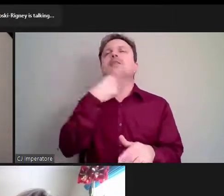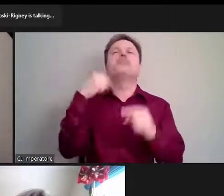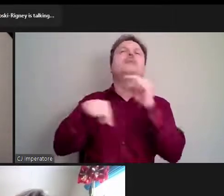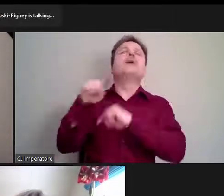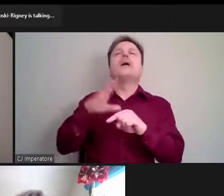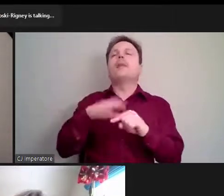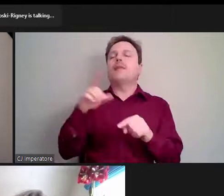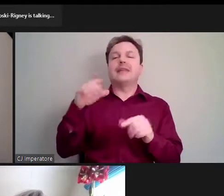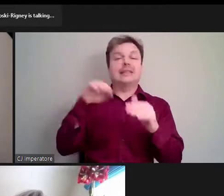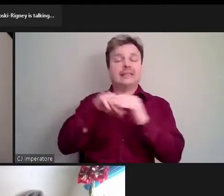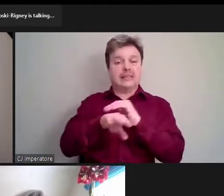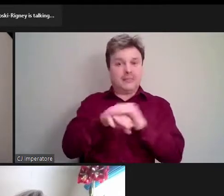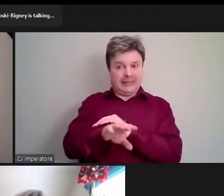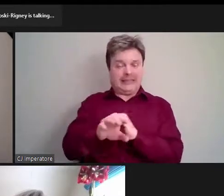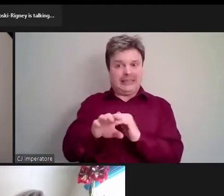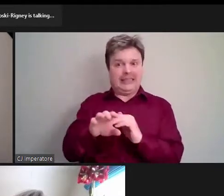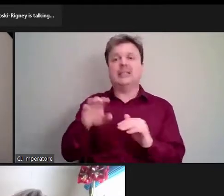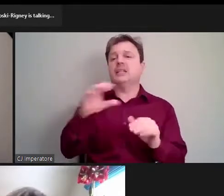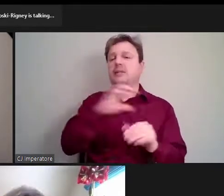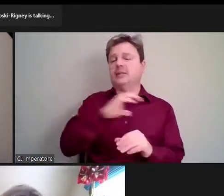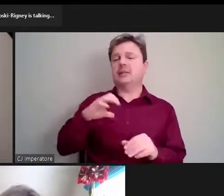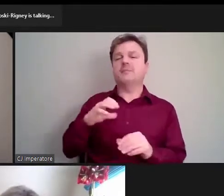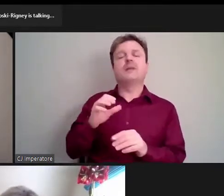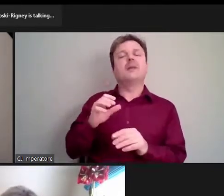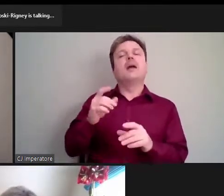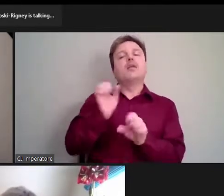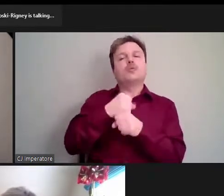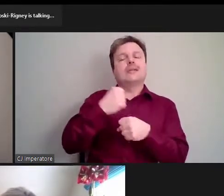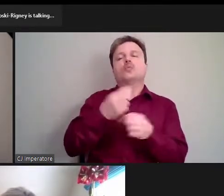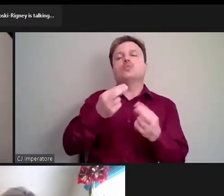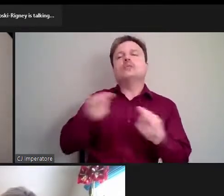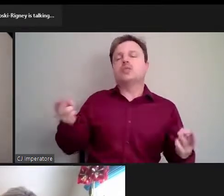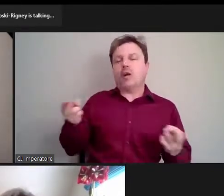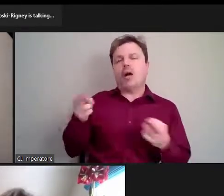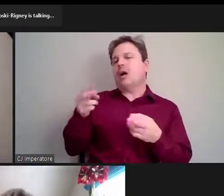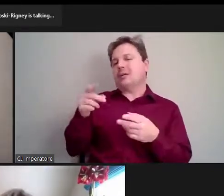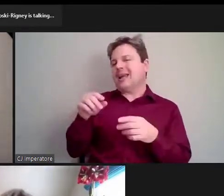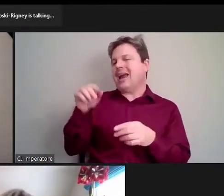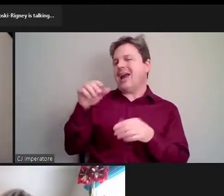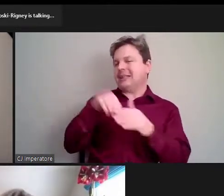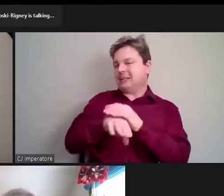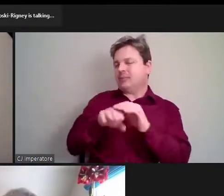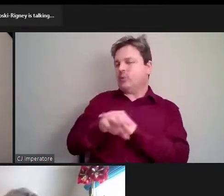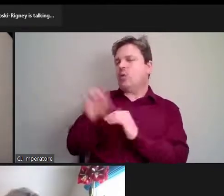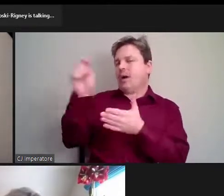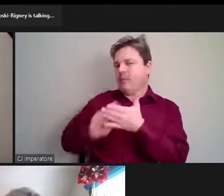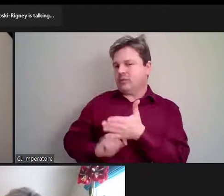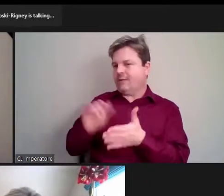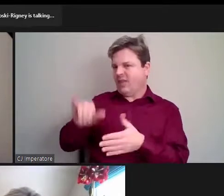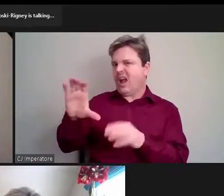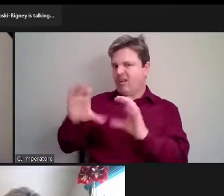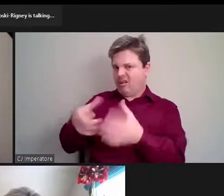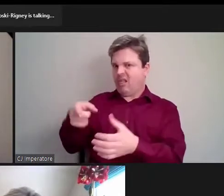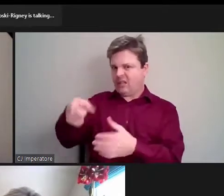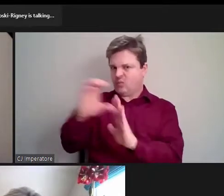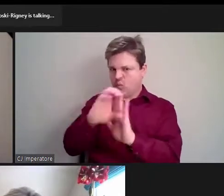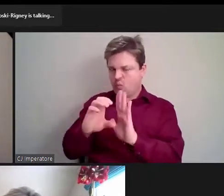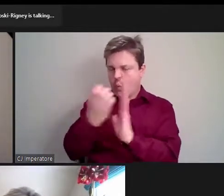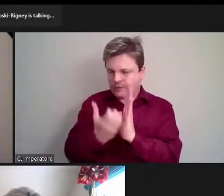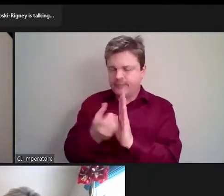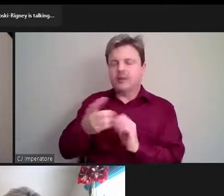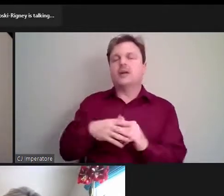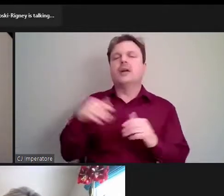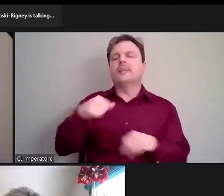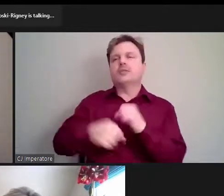has created resources on accessible composing for that class. And this semester we're working to develop a synchronous and